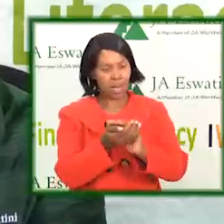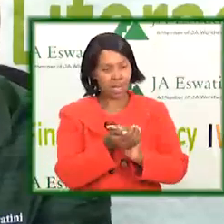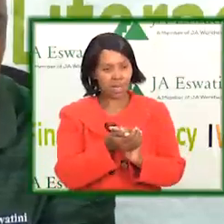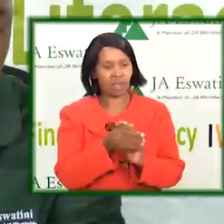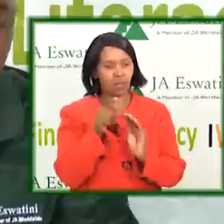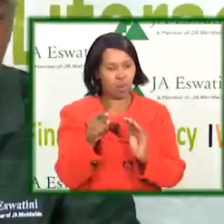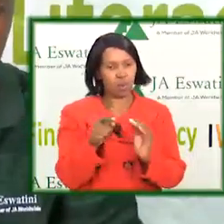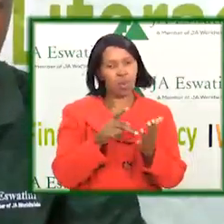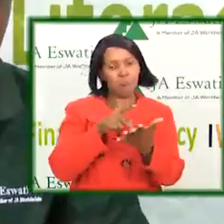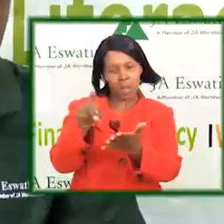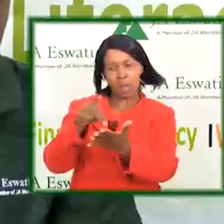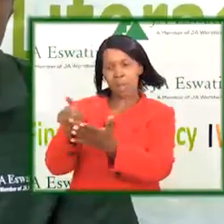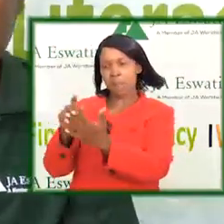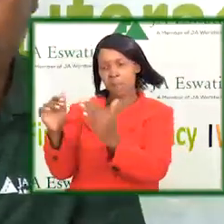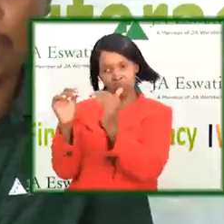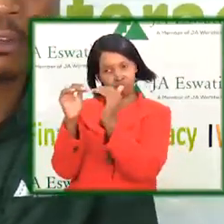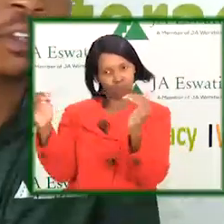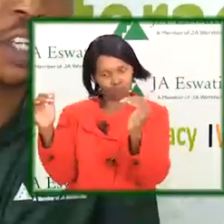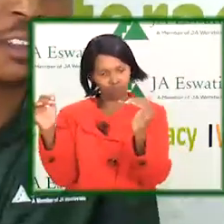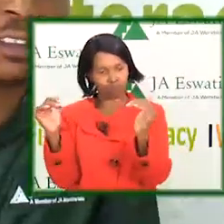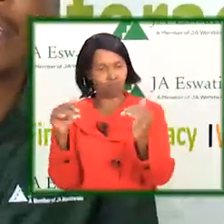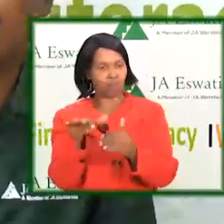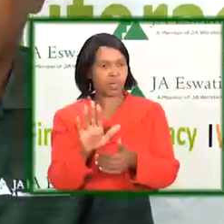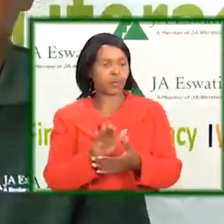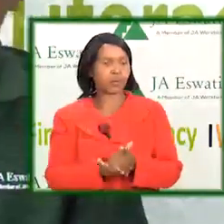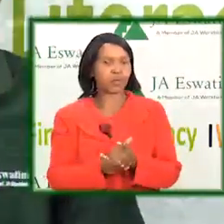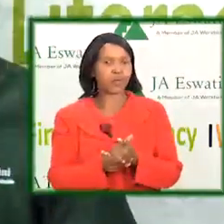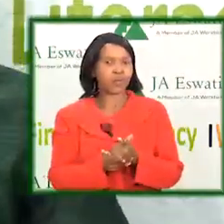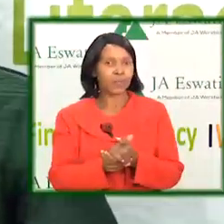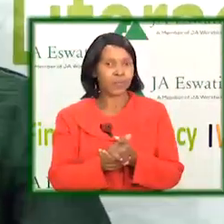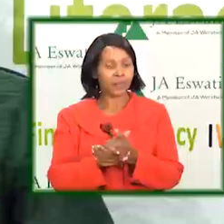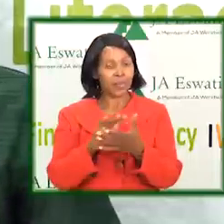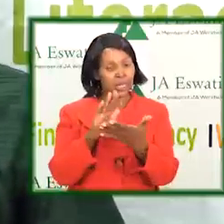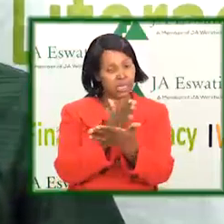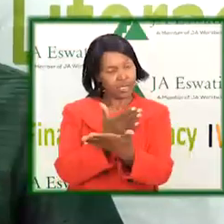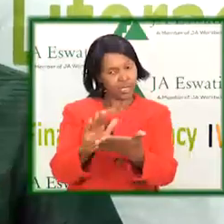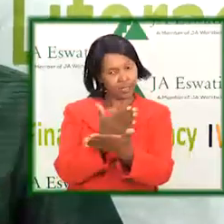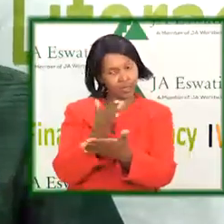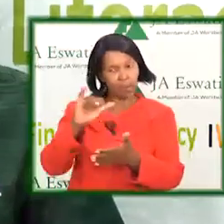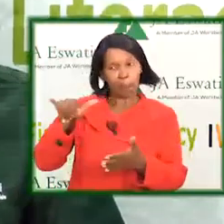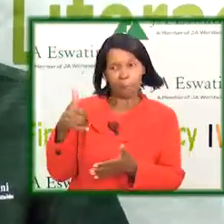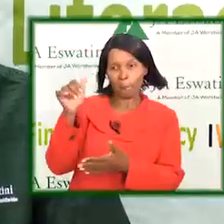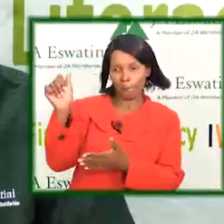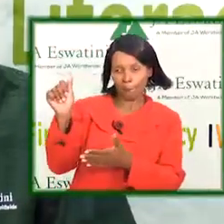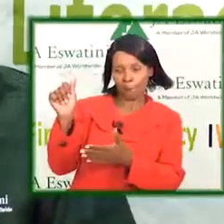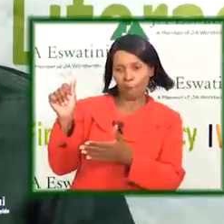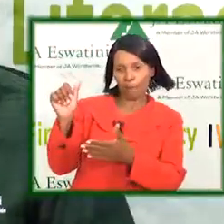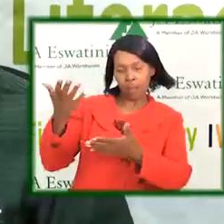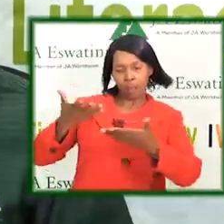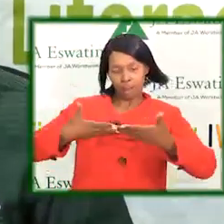dividend. When we are talking of shares in the JA company, we have